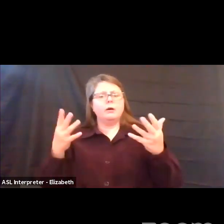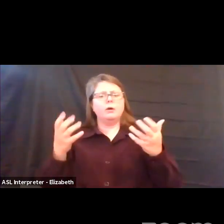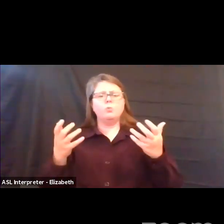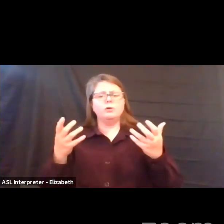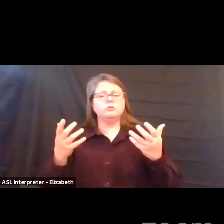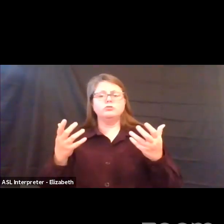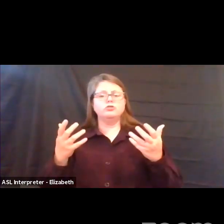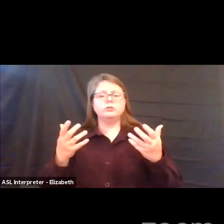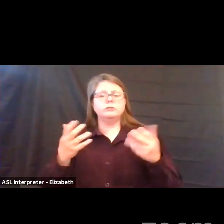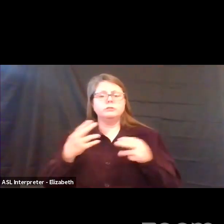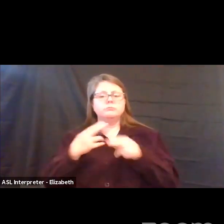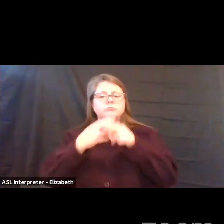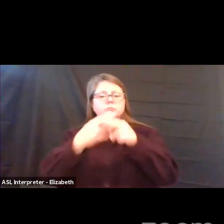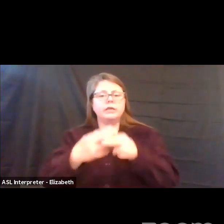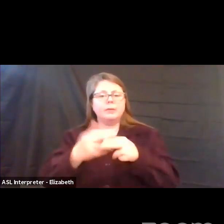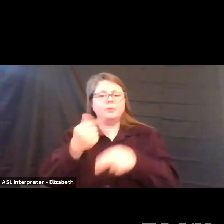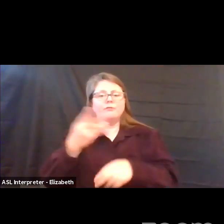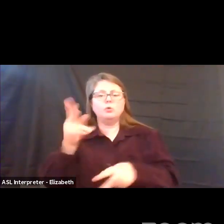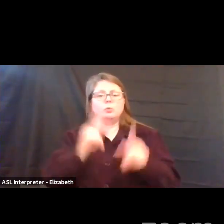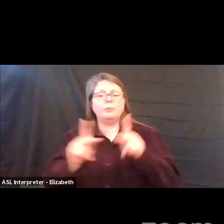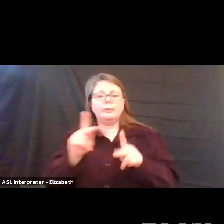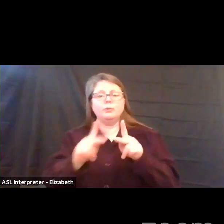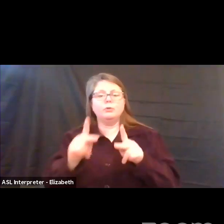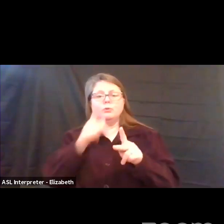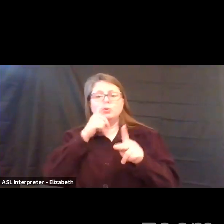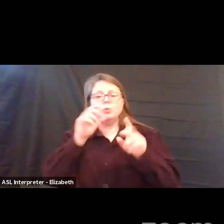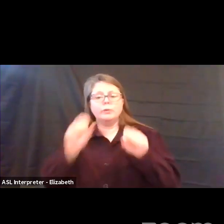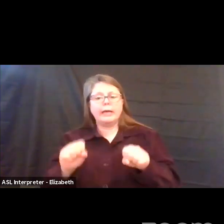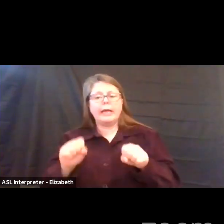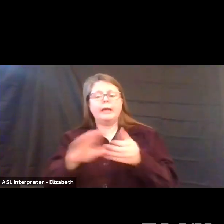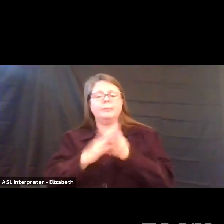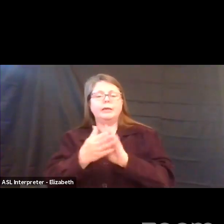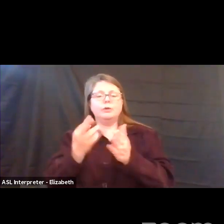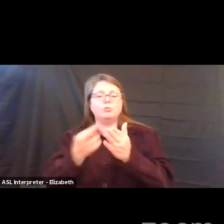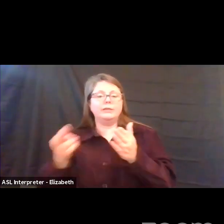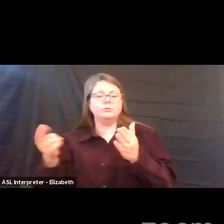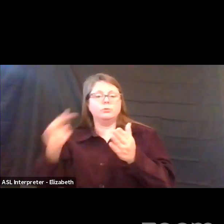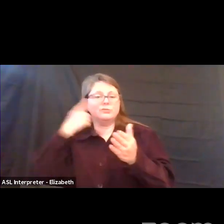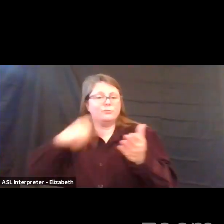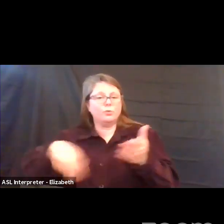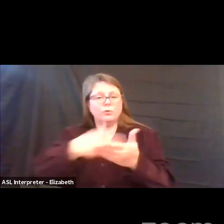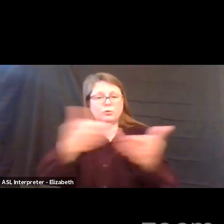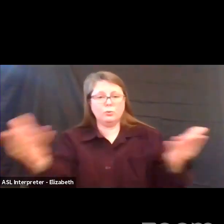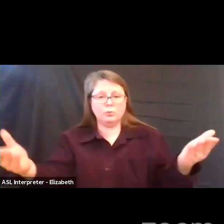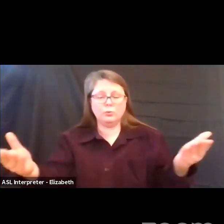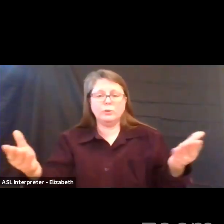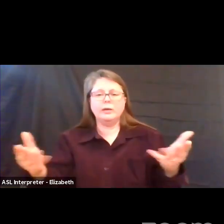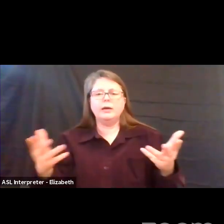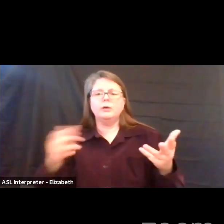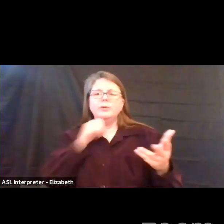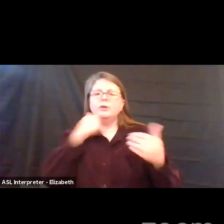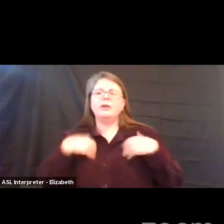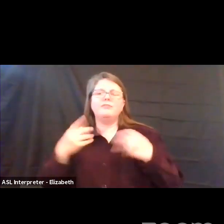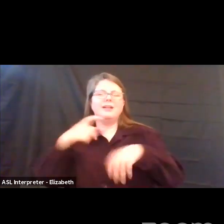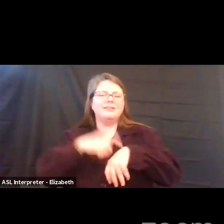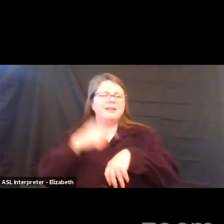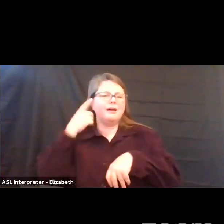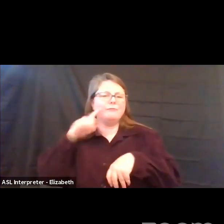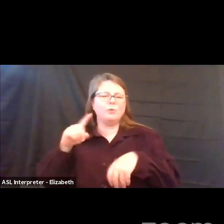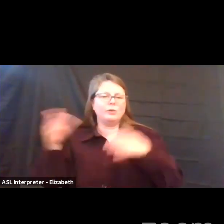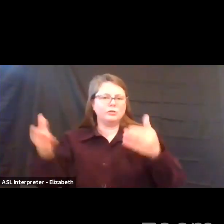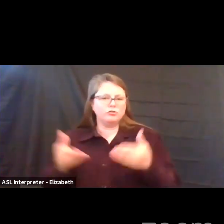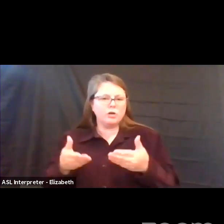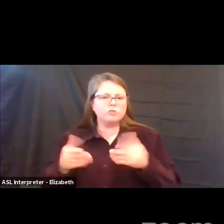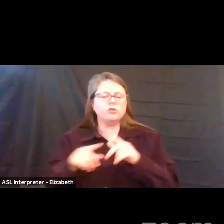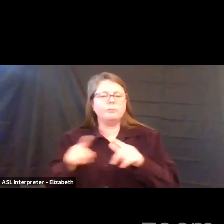allow them to introduce themselves. We don't have a lot of time for presentation about the kinds of things that they do, but a few sentences